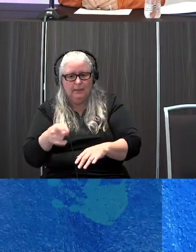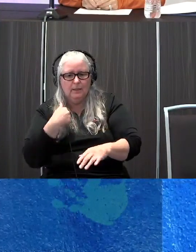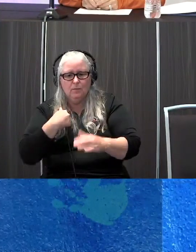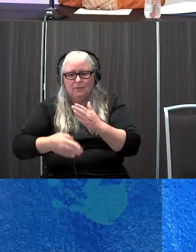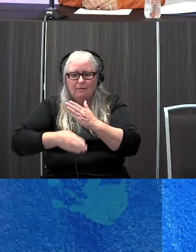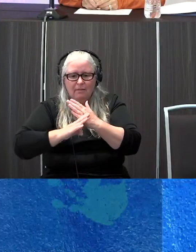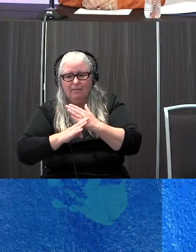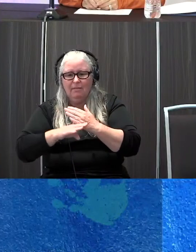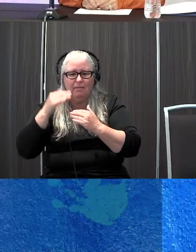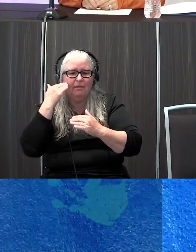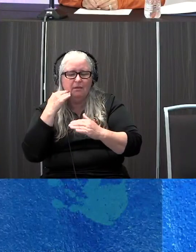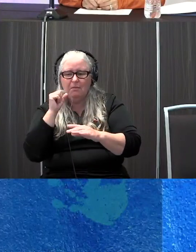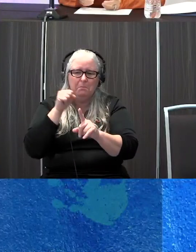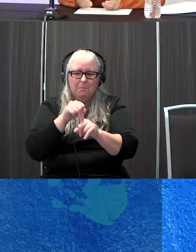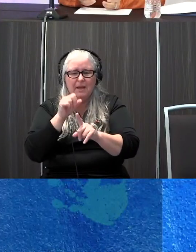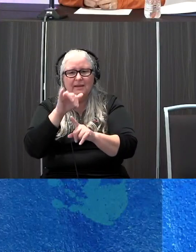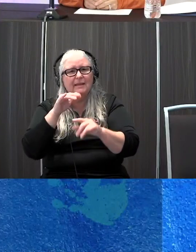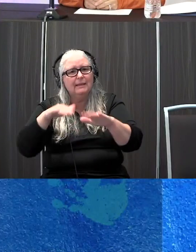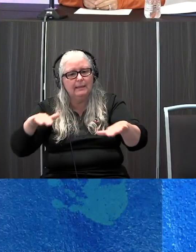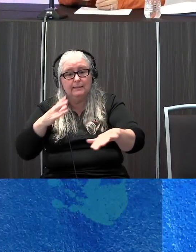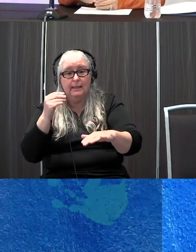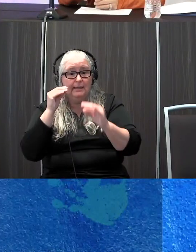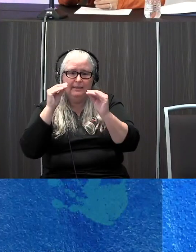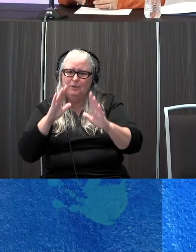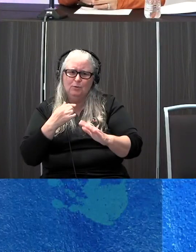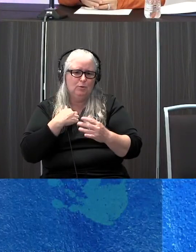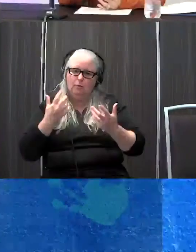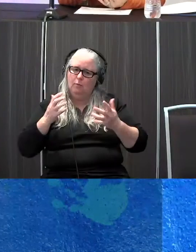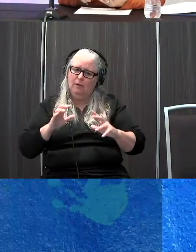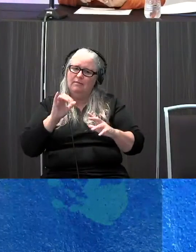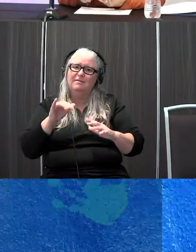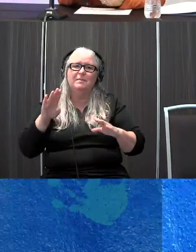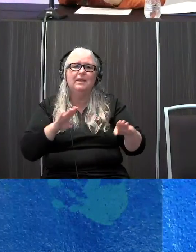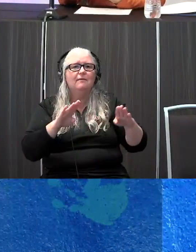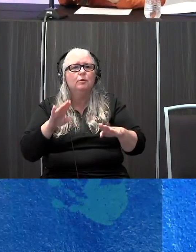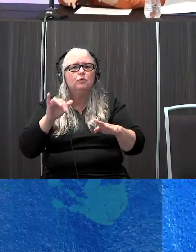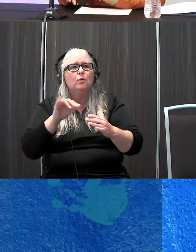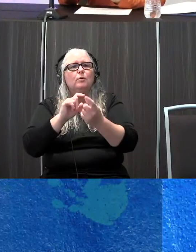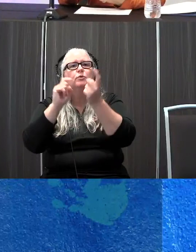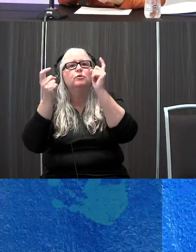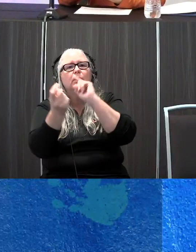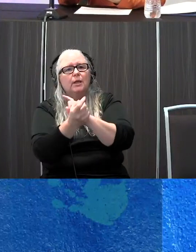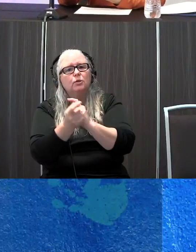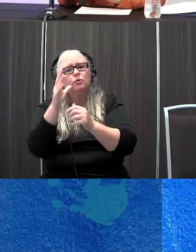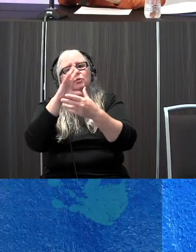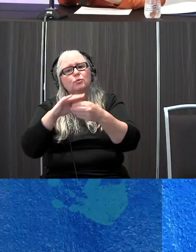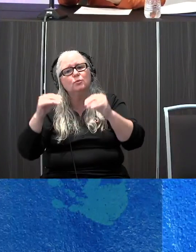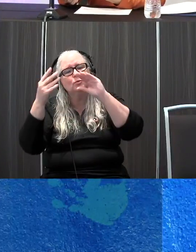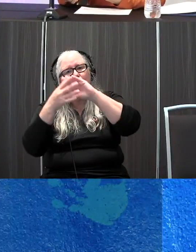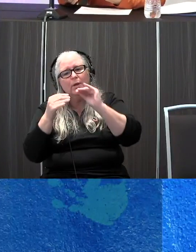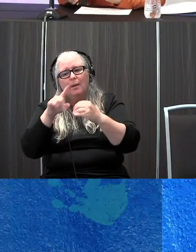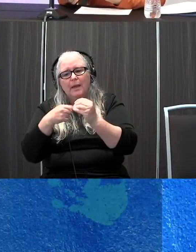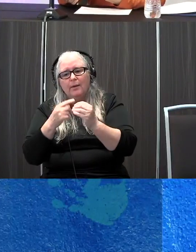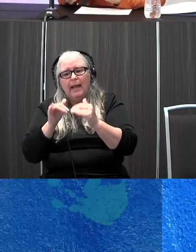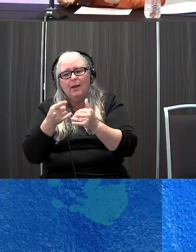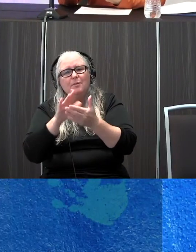and teachers. So obviously we didn't want that. So the whole story was about how to be a good friend. What is it? And showing him. And so